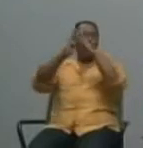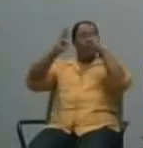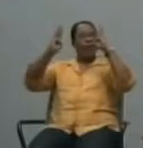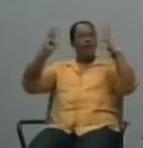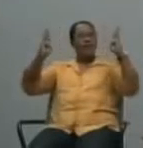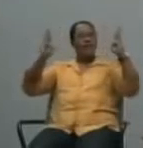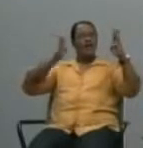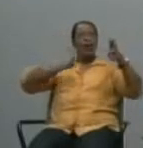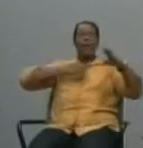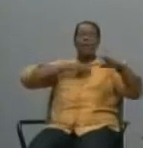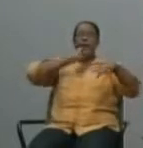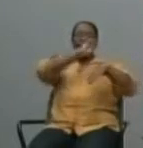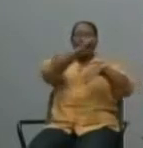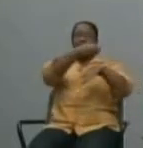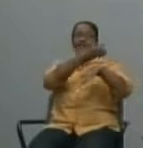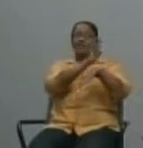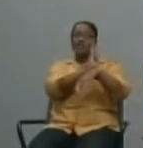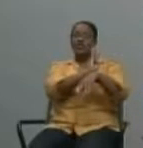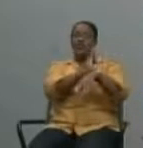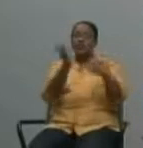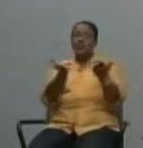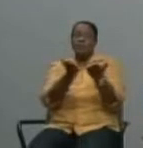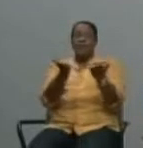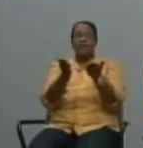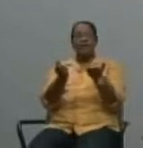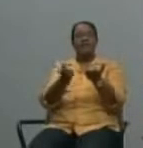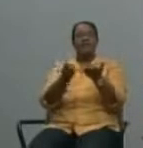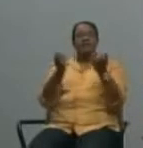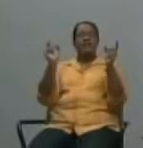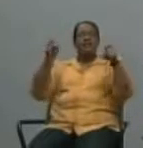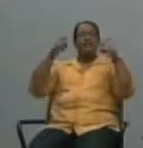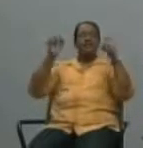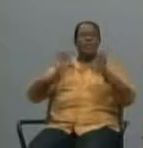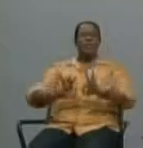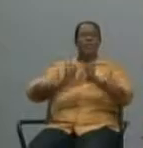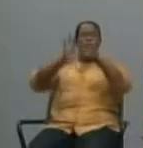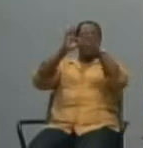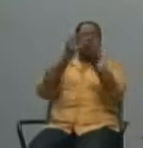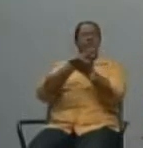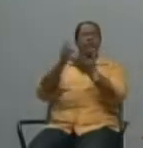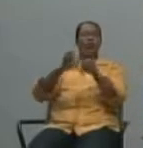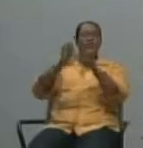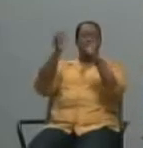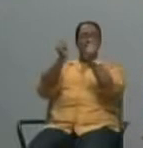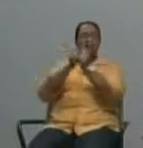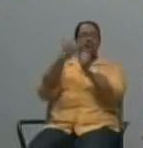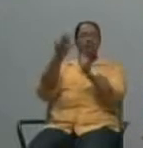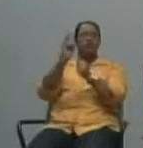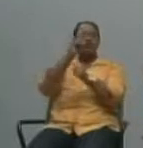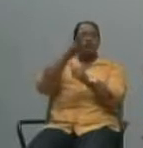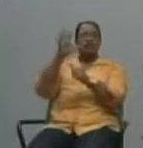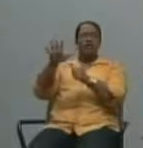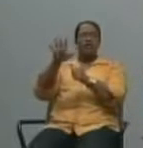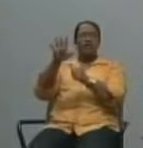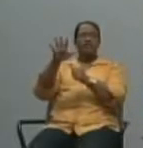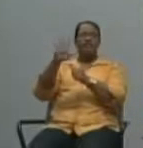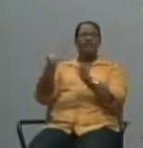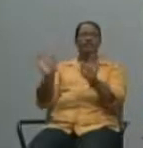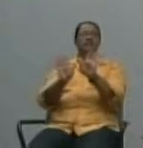It's my joy to be here again today, this morning, to celebrate this holy mass of the 25th